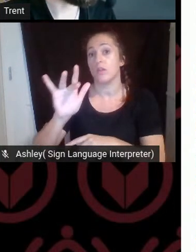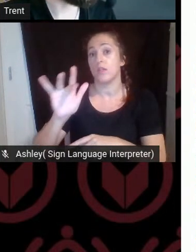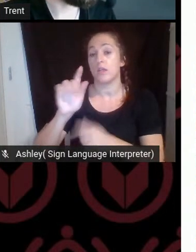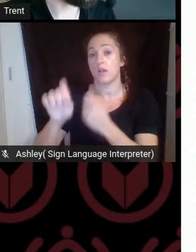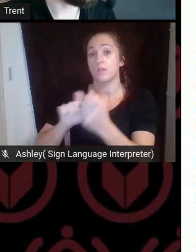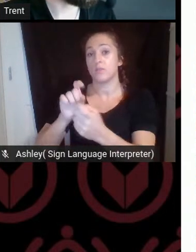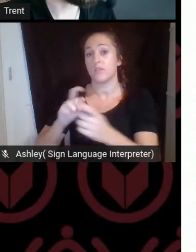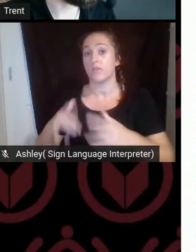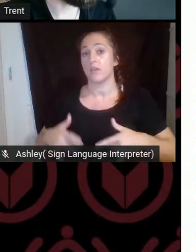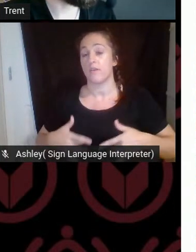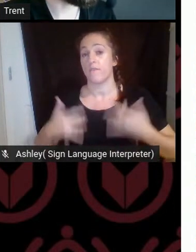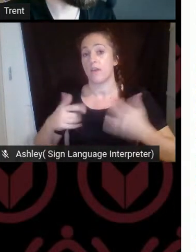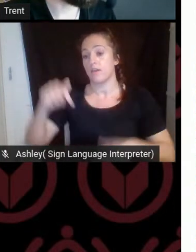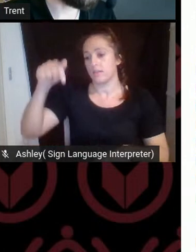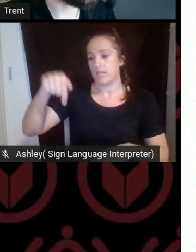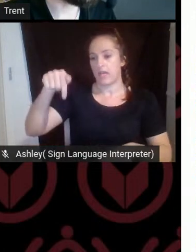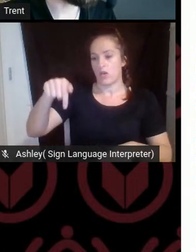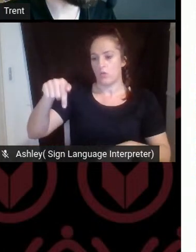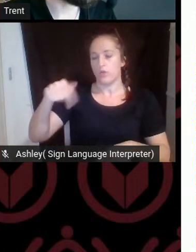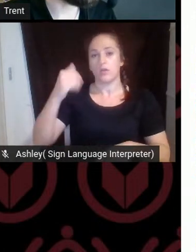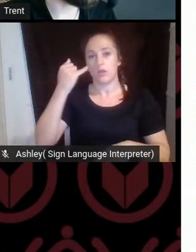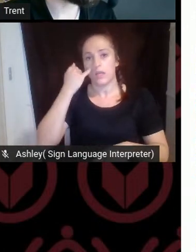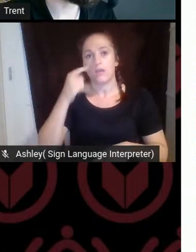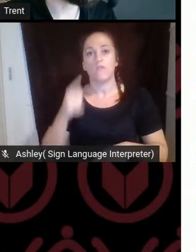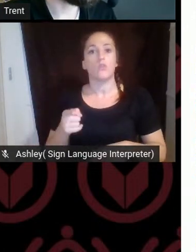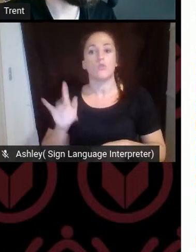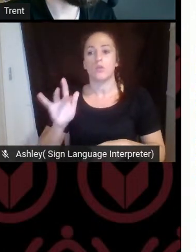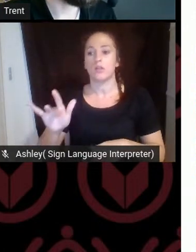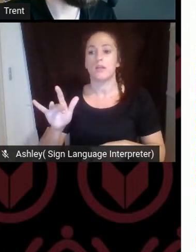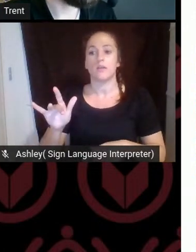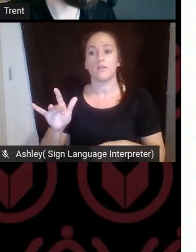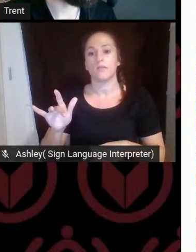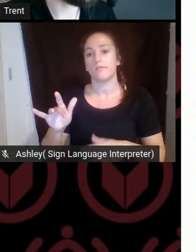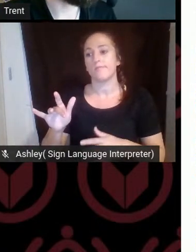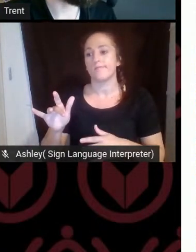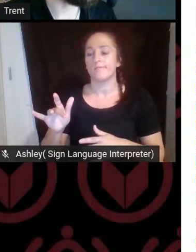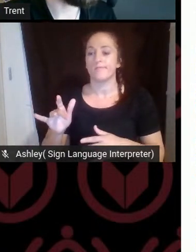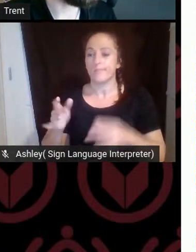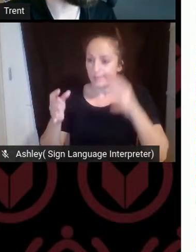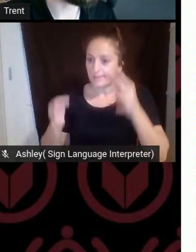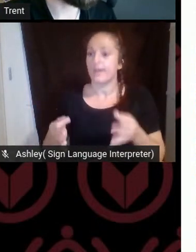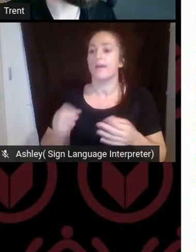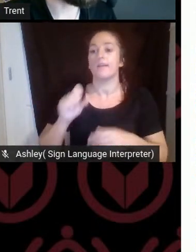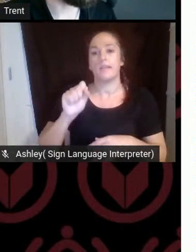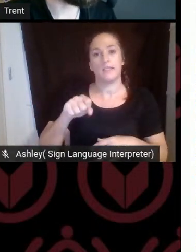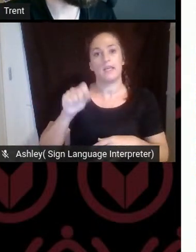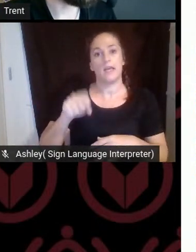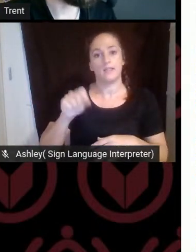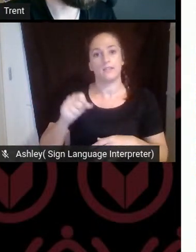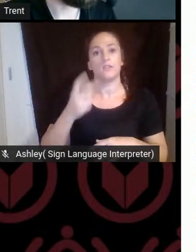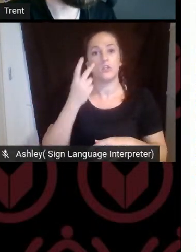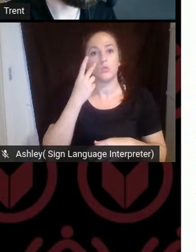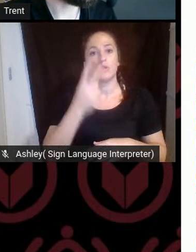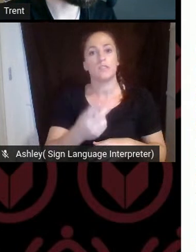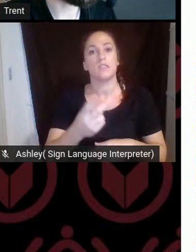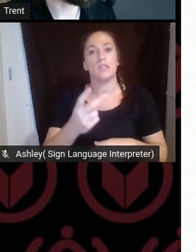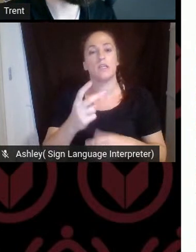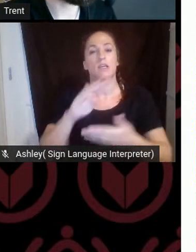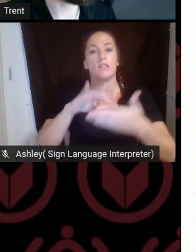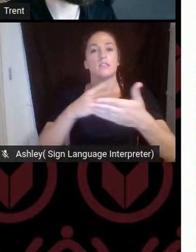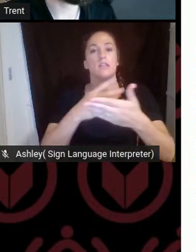And then down here, if you just click on, instead of maybe, I'm going to click on yes. And then boom, it fills it in as a solid color. And then